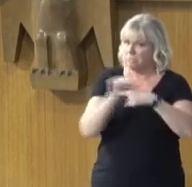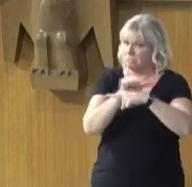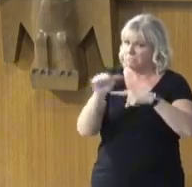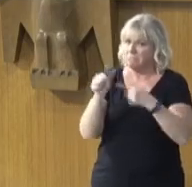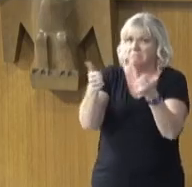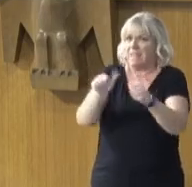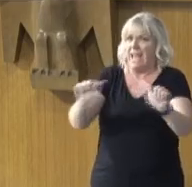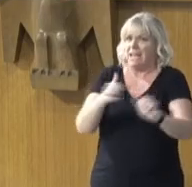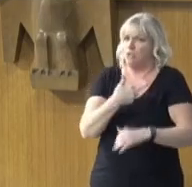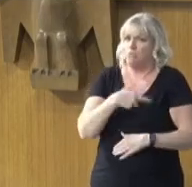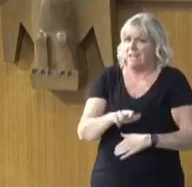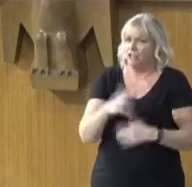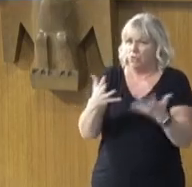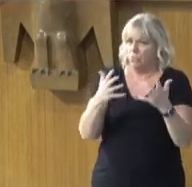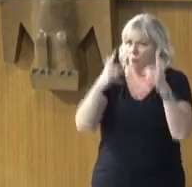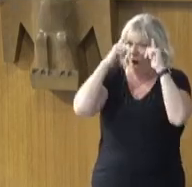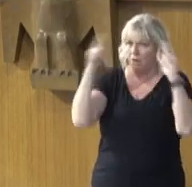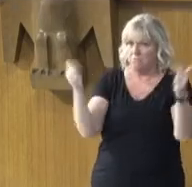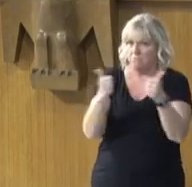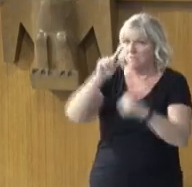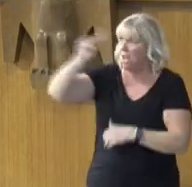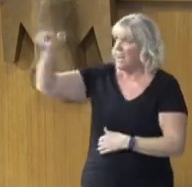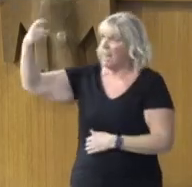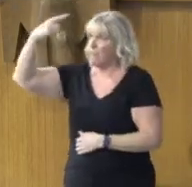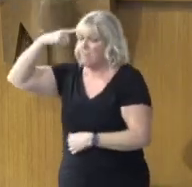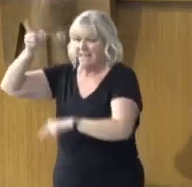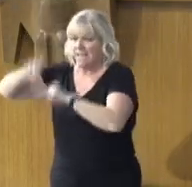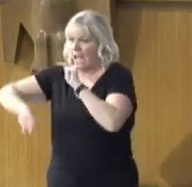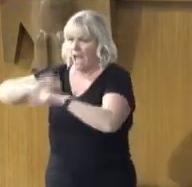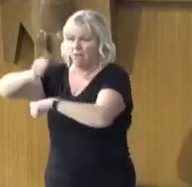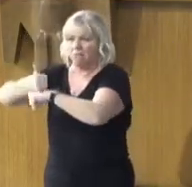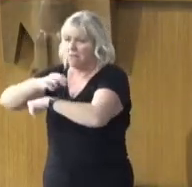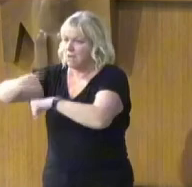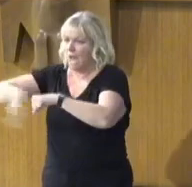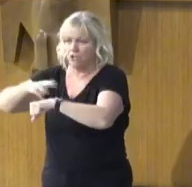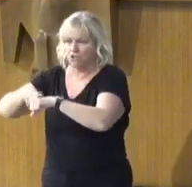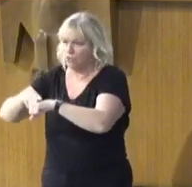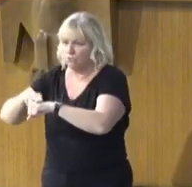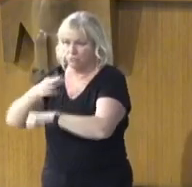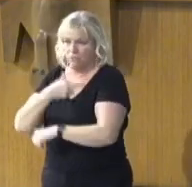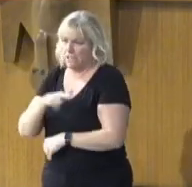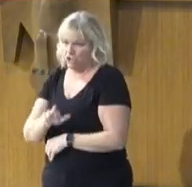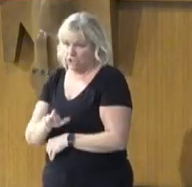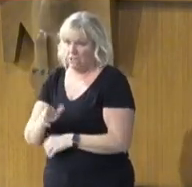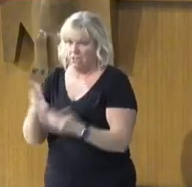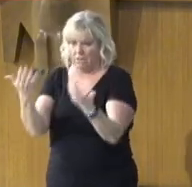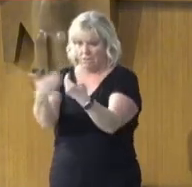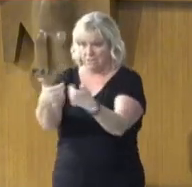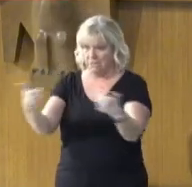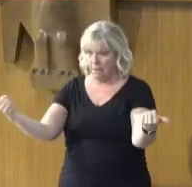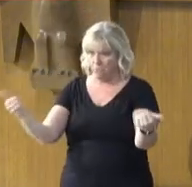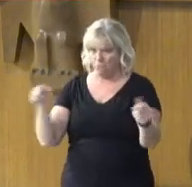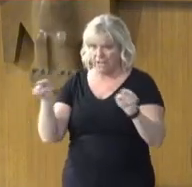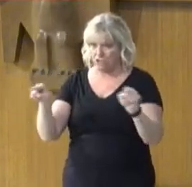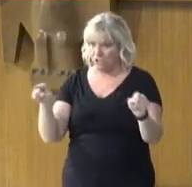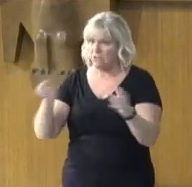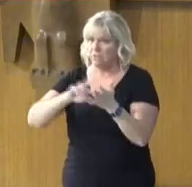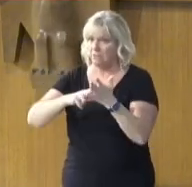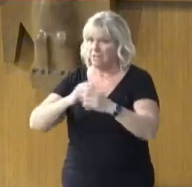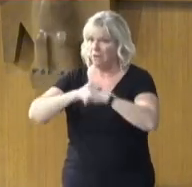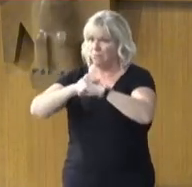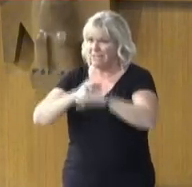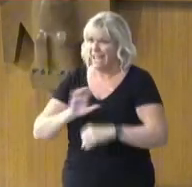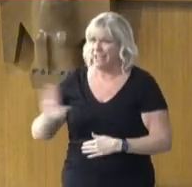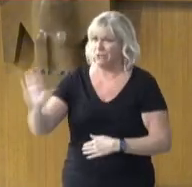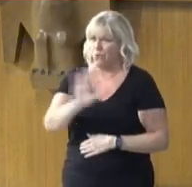government from establishing a national religion. The separation of church and state protects everyone's individual liberty to